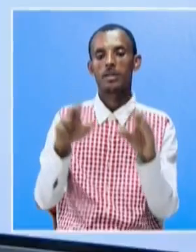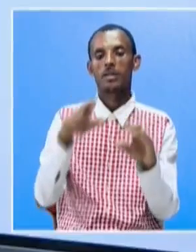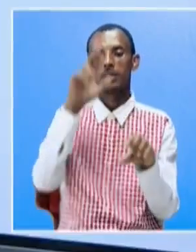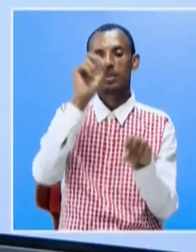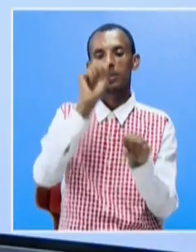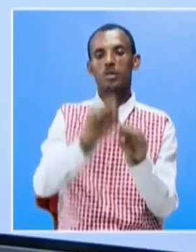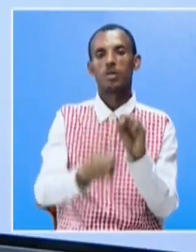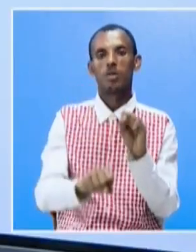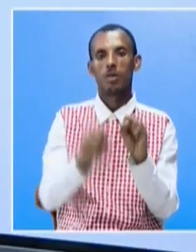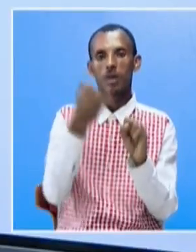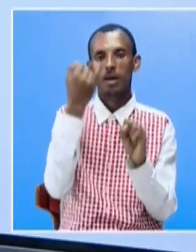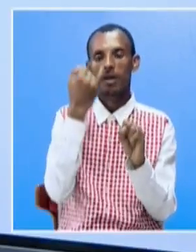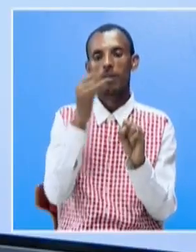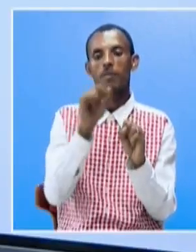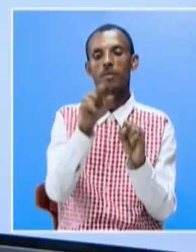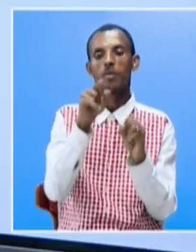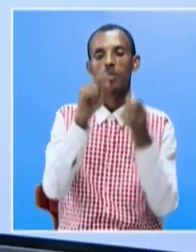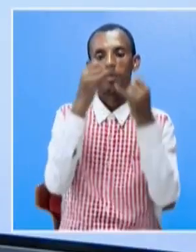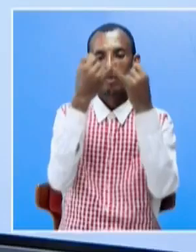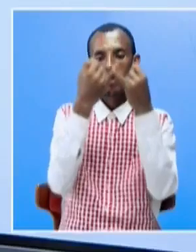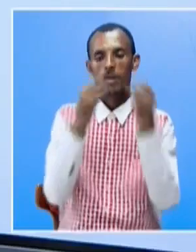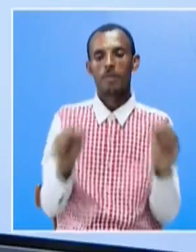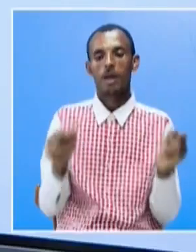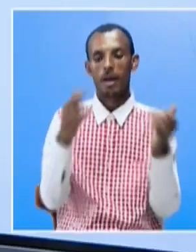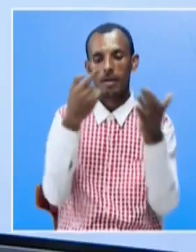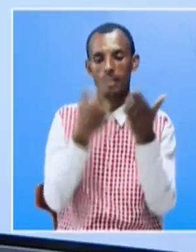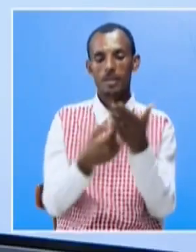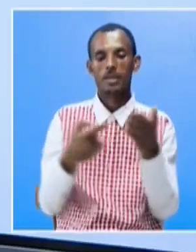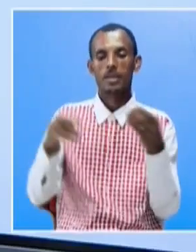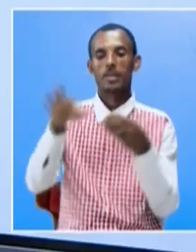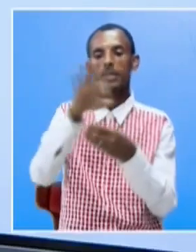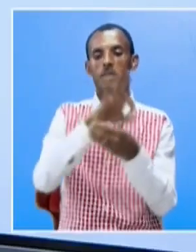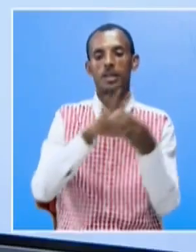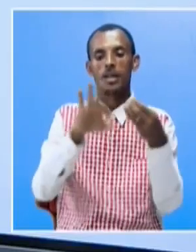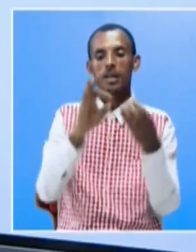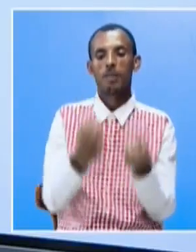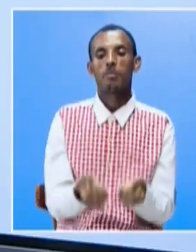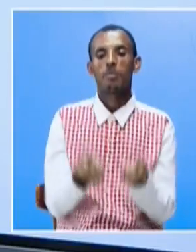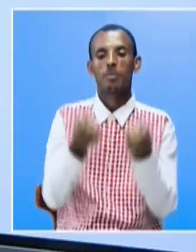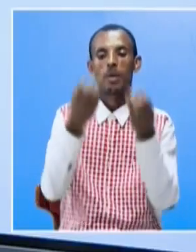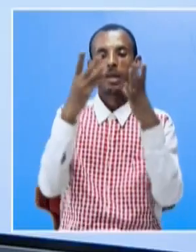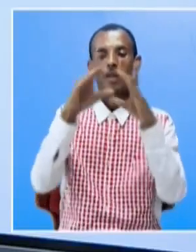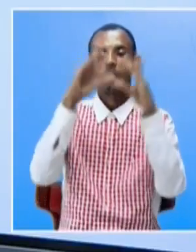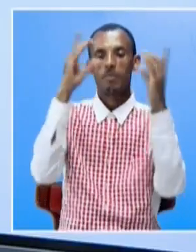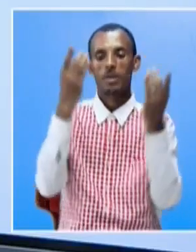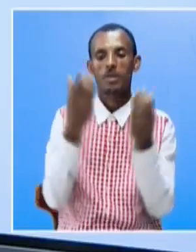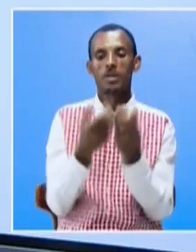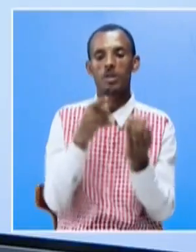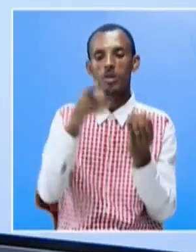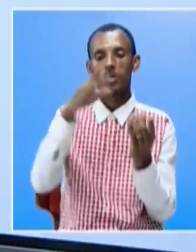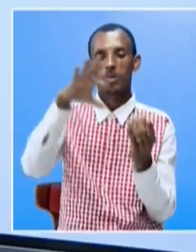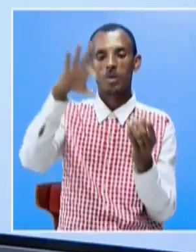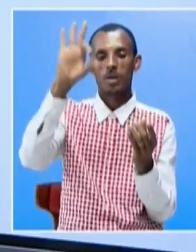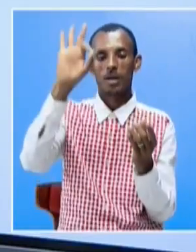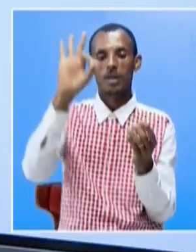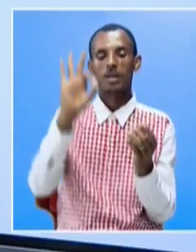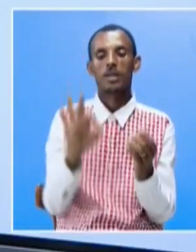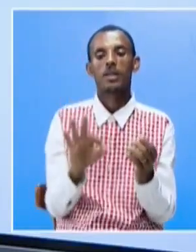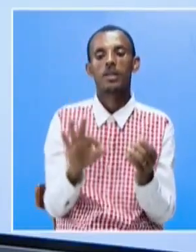if you divide this circle into so many pieces, you will have